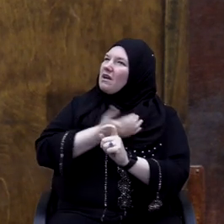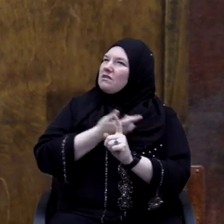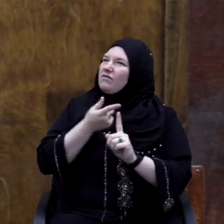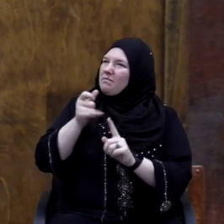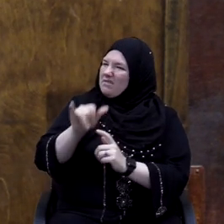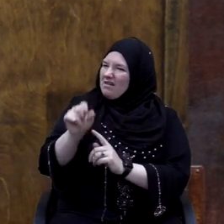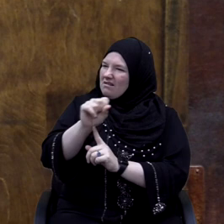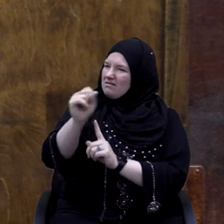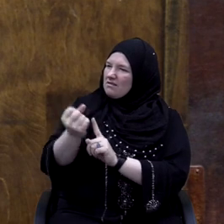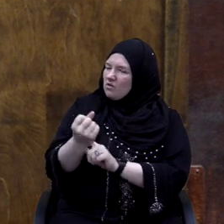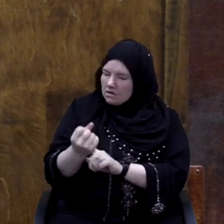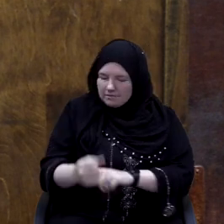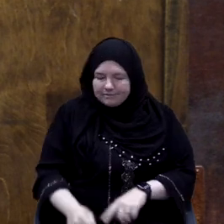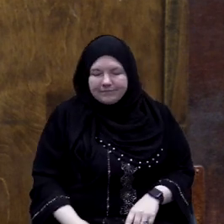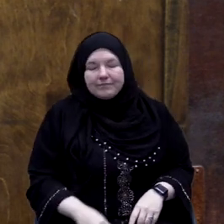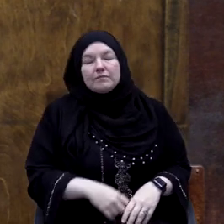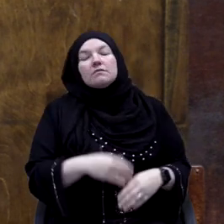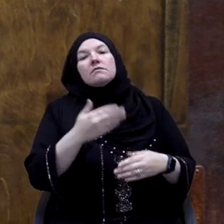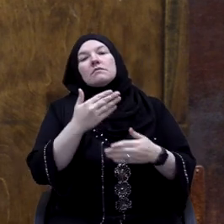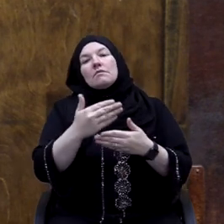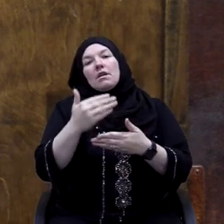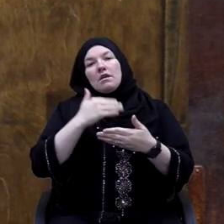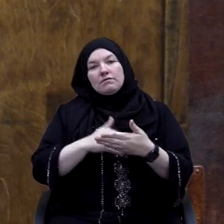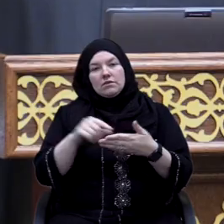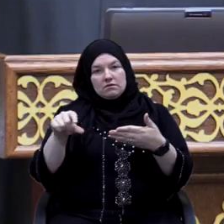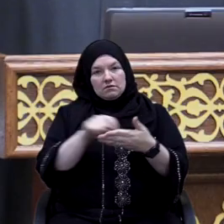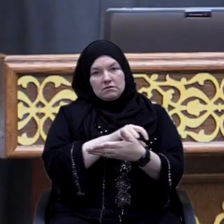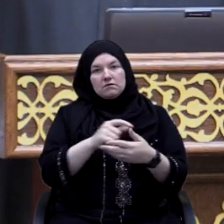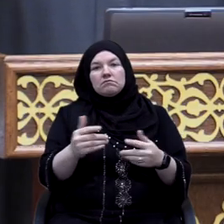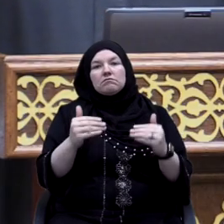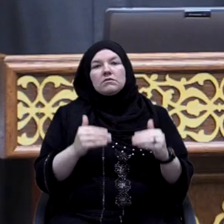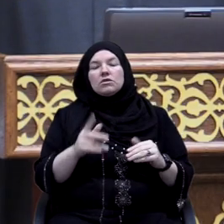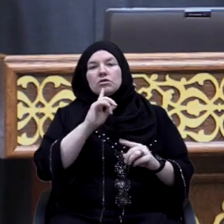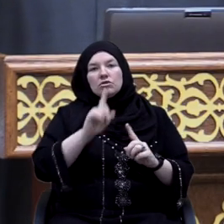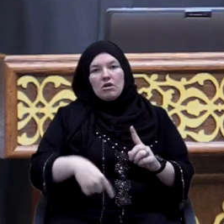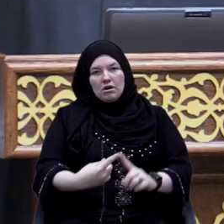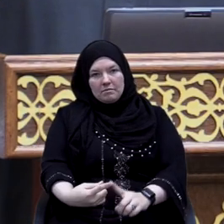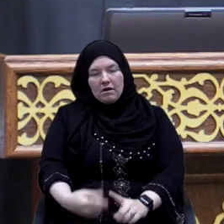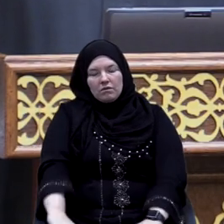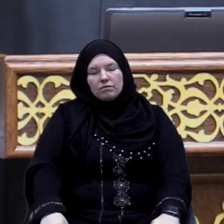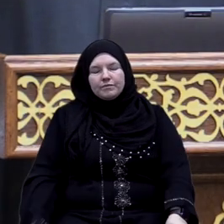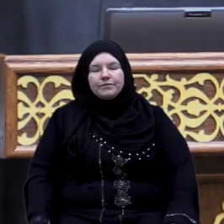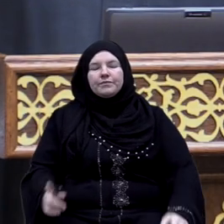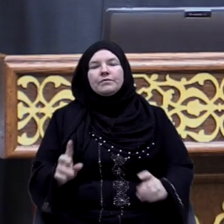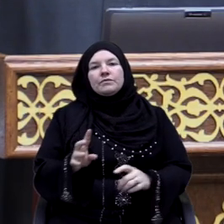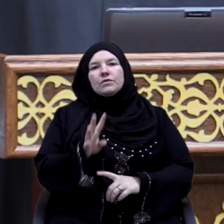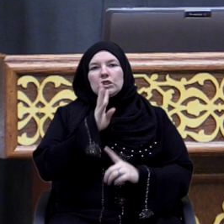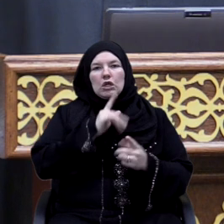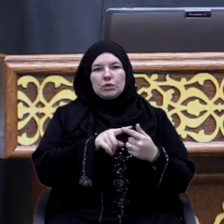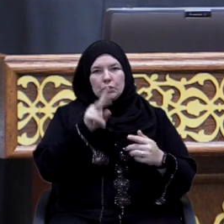Then following, it goes back to addressing the Prophet sallallahu alaihi wasallam.